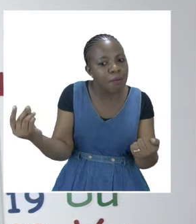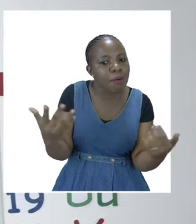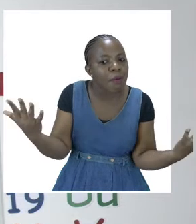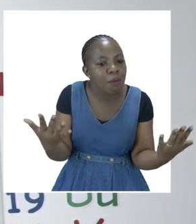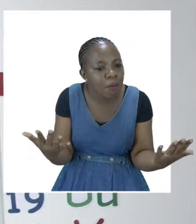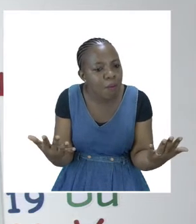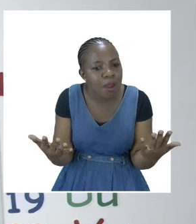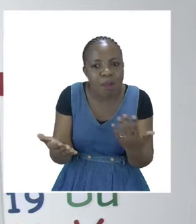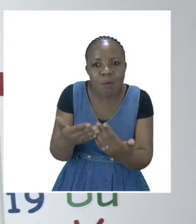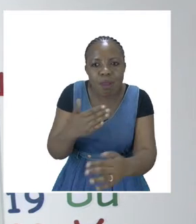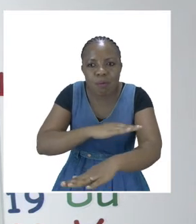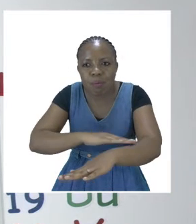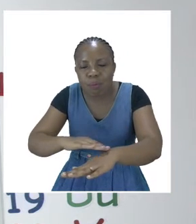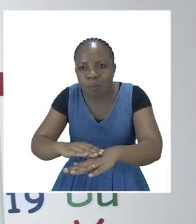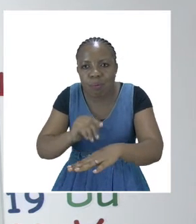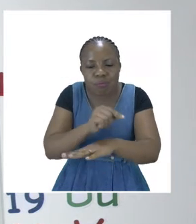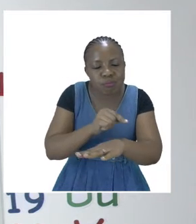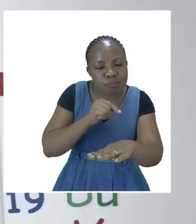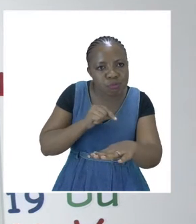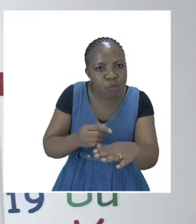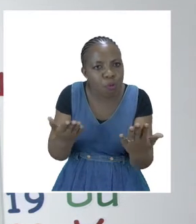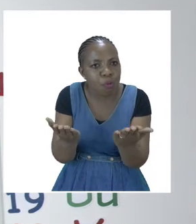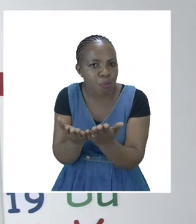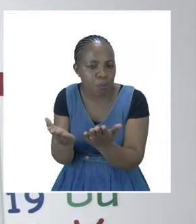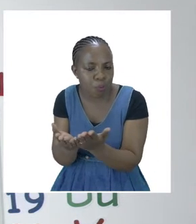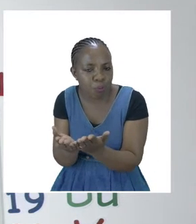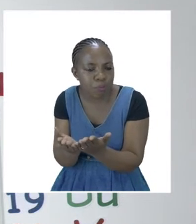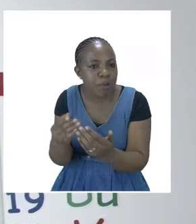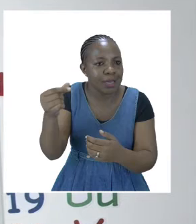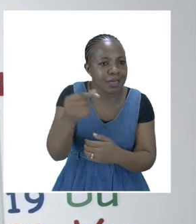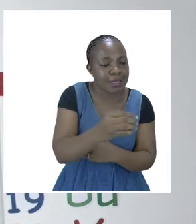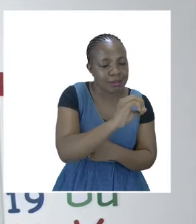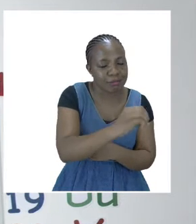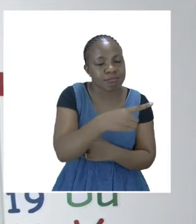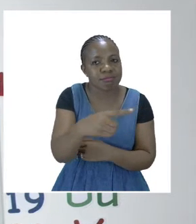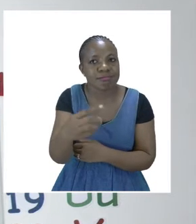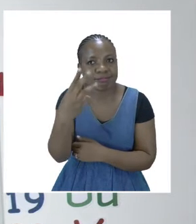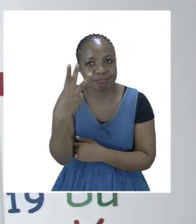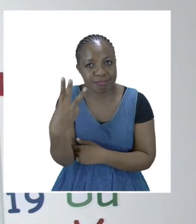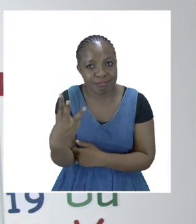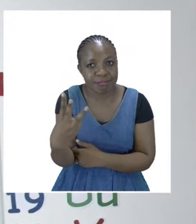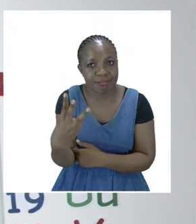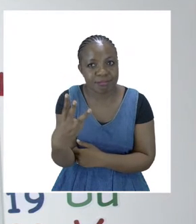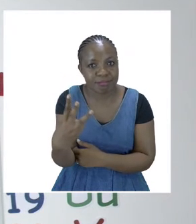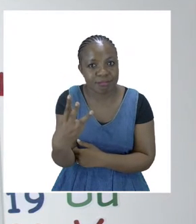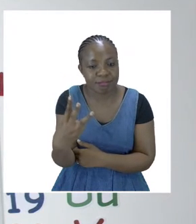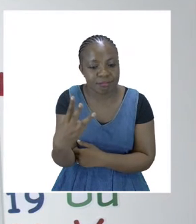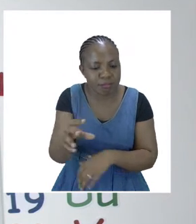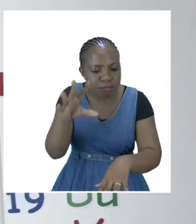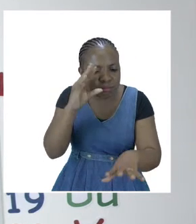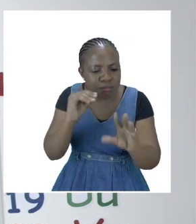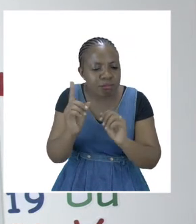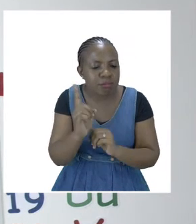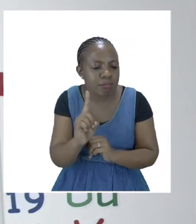to Thursday for pre-primary up until grade 3. The lessons are for listening